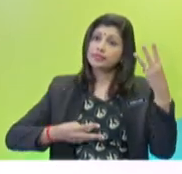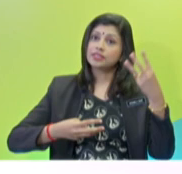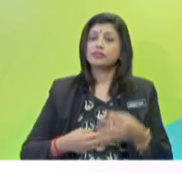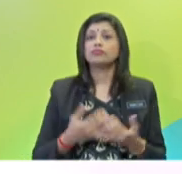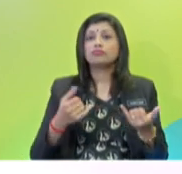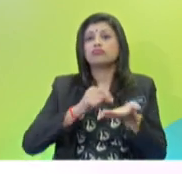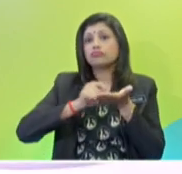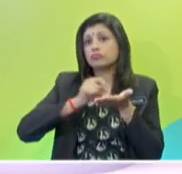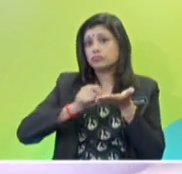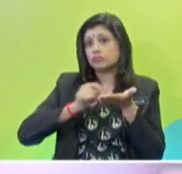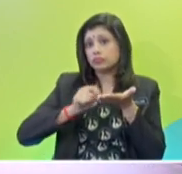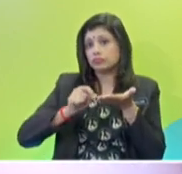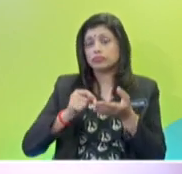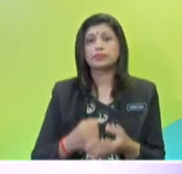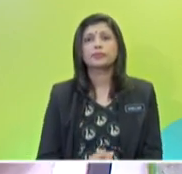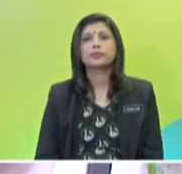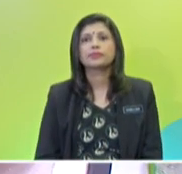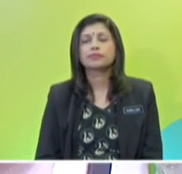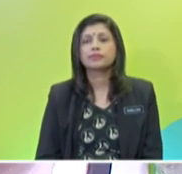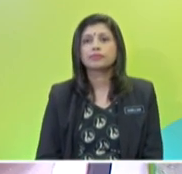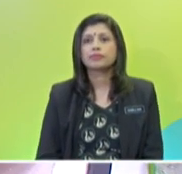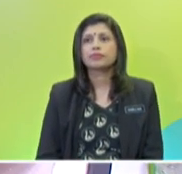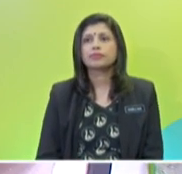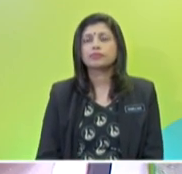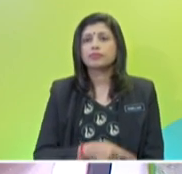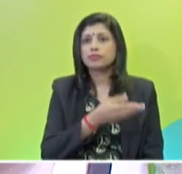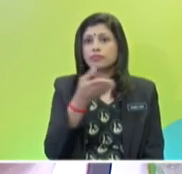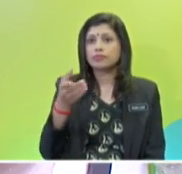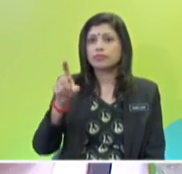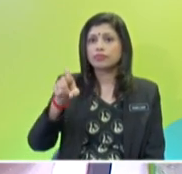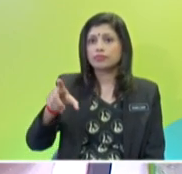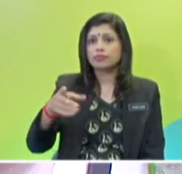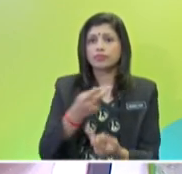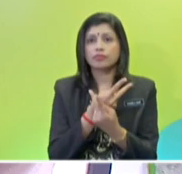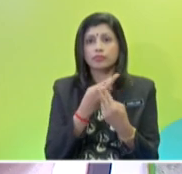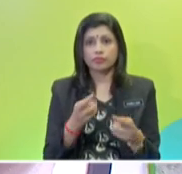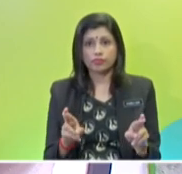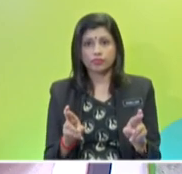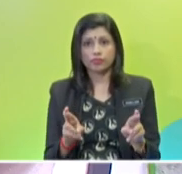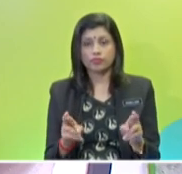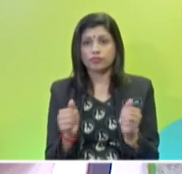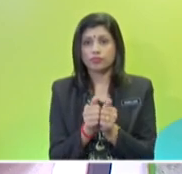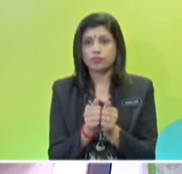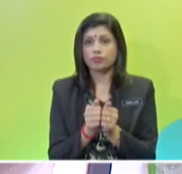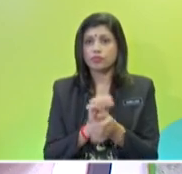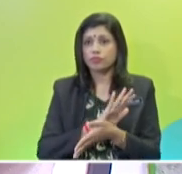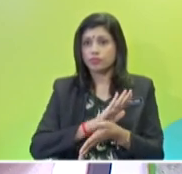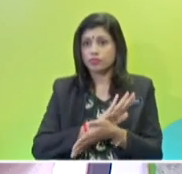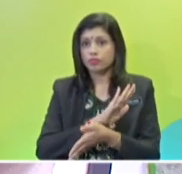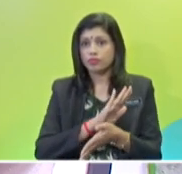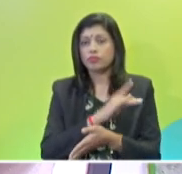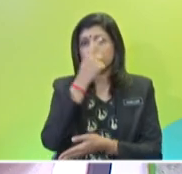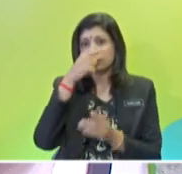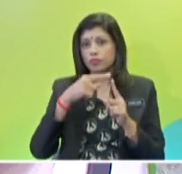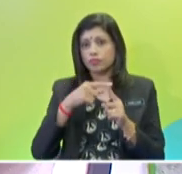that our pupils will have to do. I will need to ask our pupils to take out the second worksheet that I have provided to you. Okay. Second